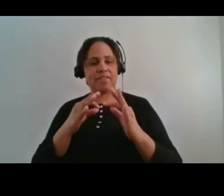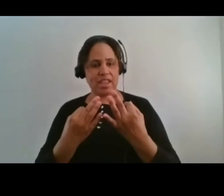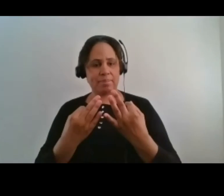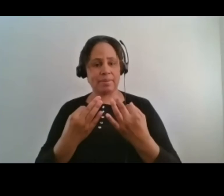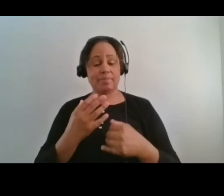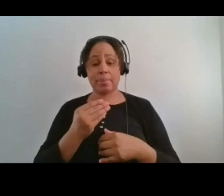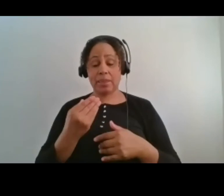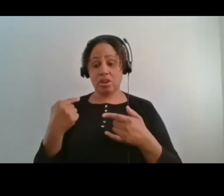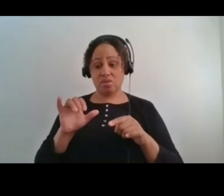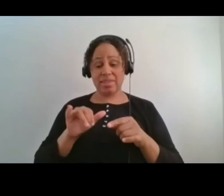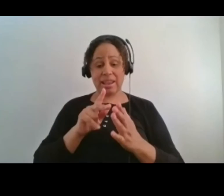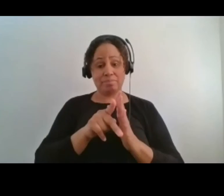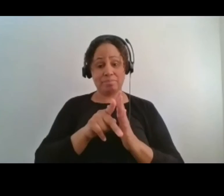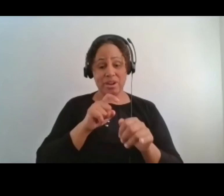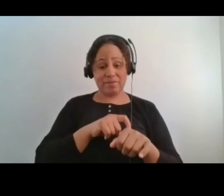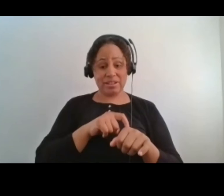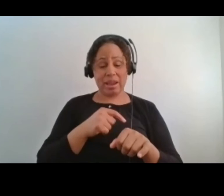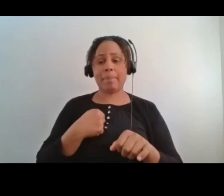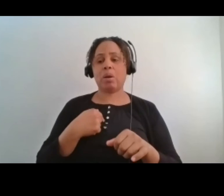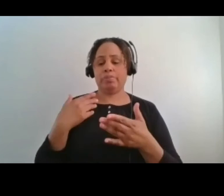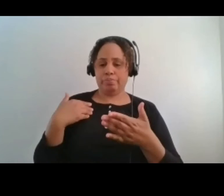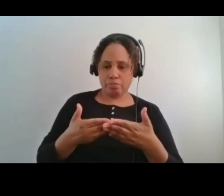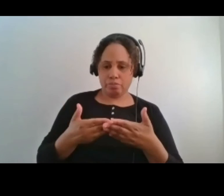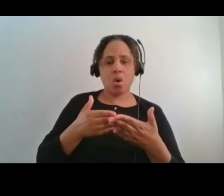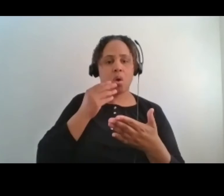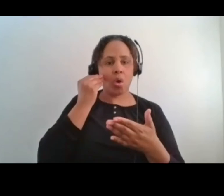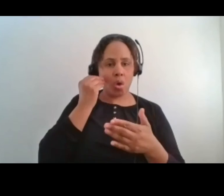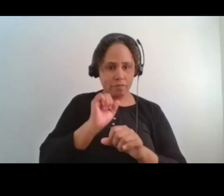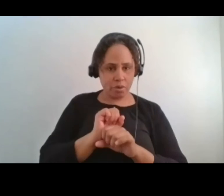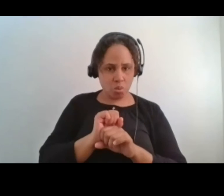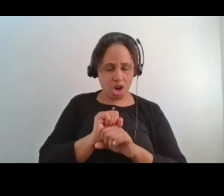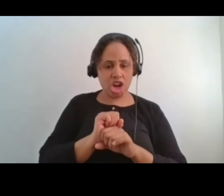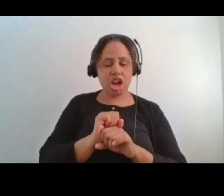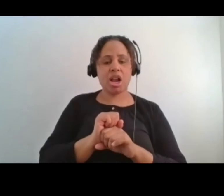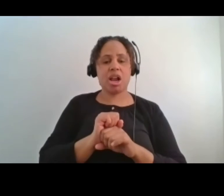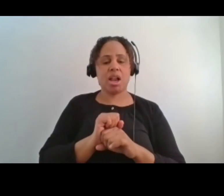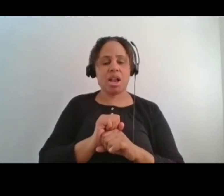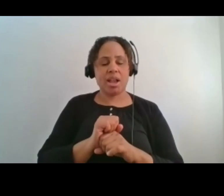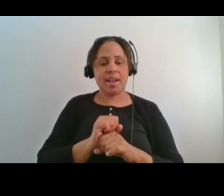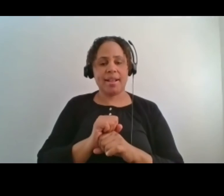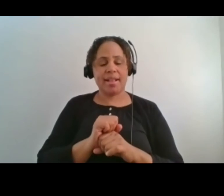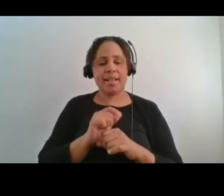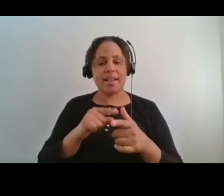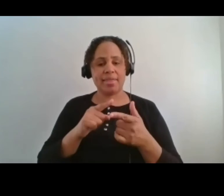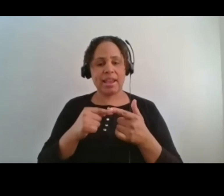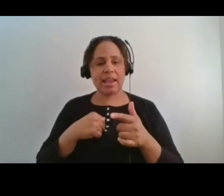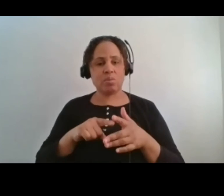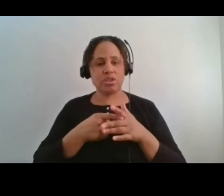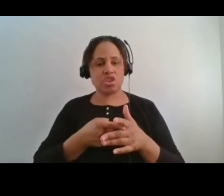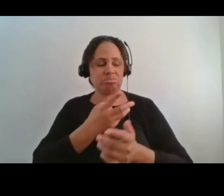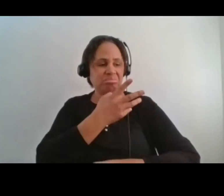home from work, and after taking lunch or whatever need to happen, I would start my dialysis, which will